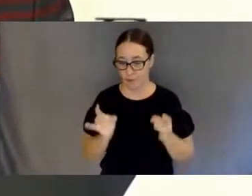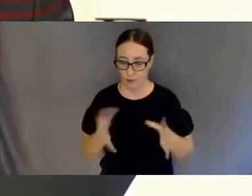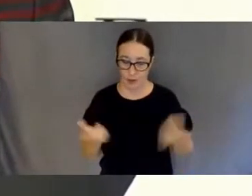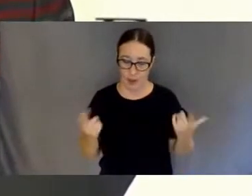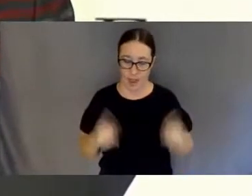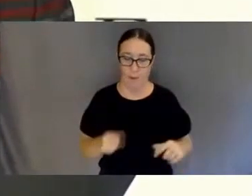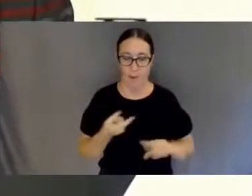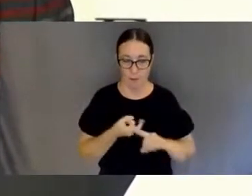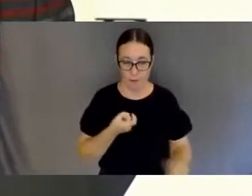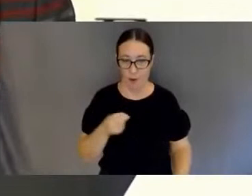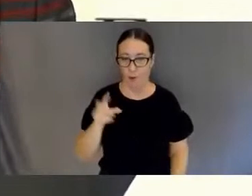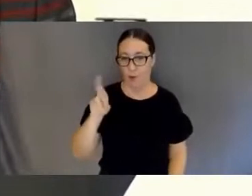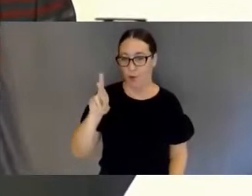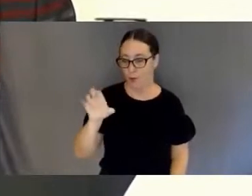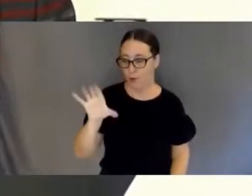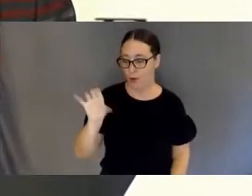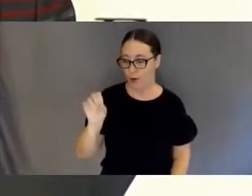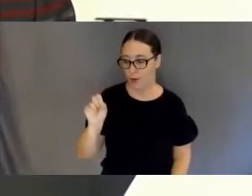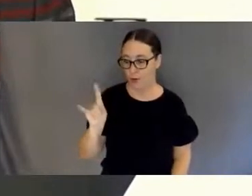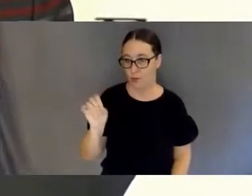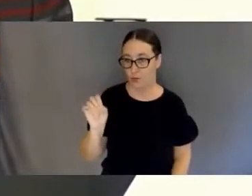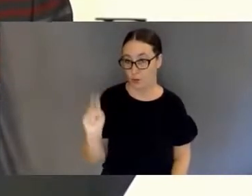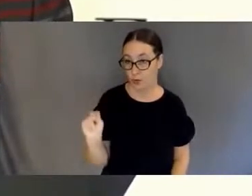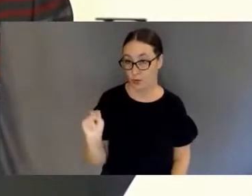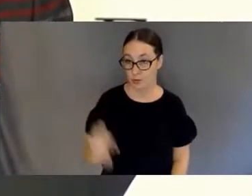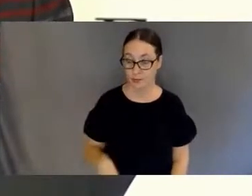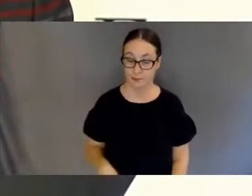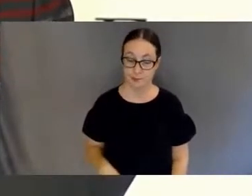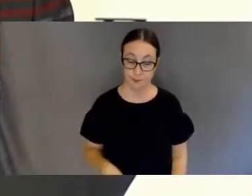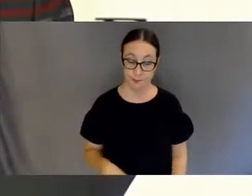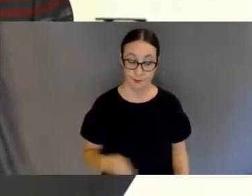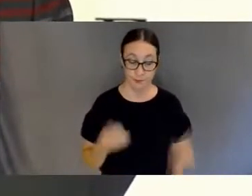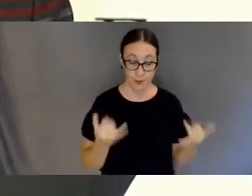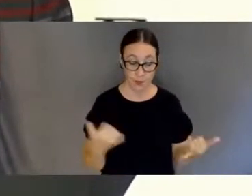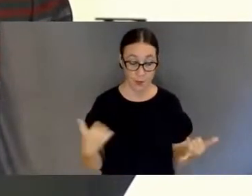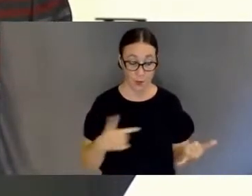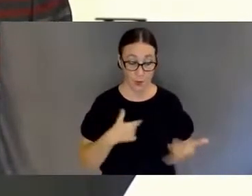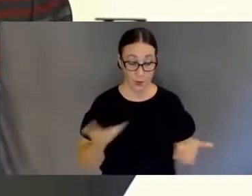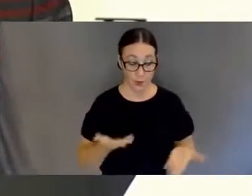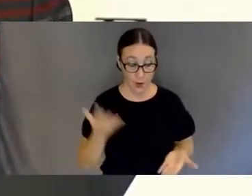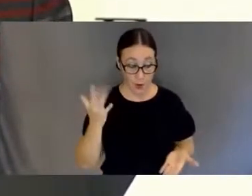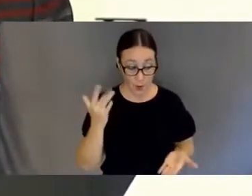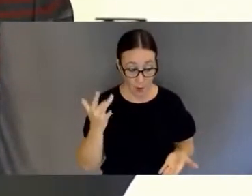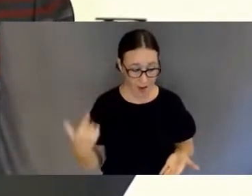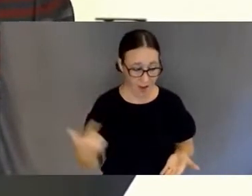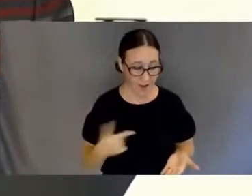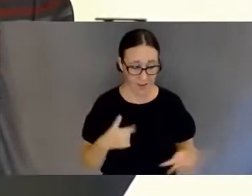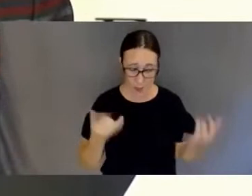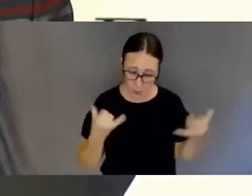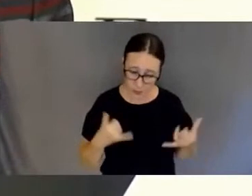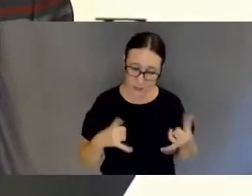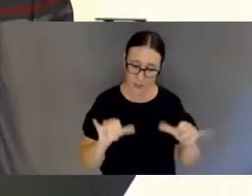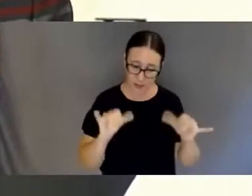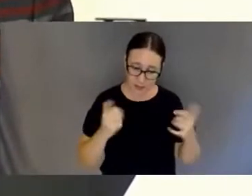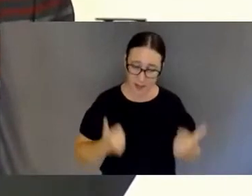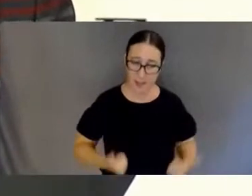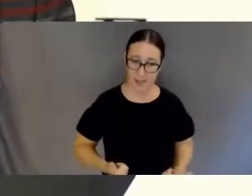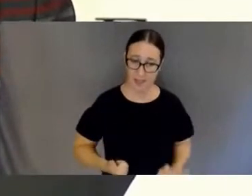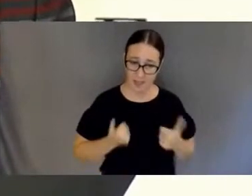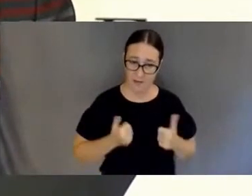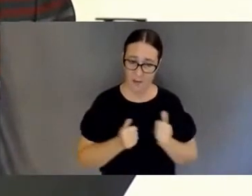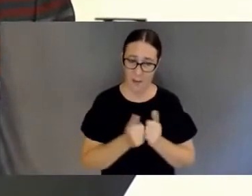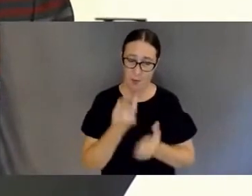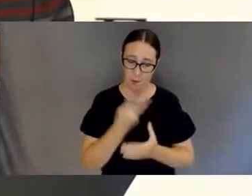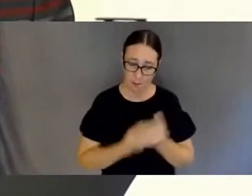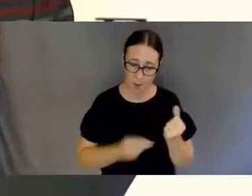Reconstruction. We're here today because, in many ways, we're still living with both